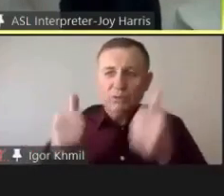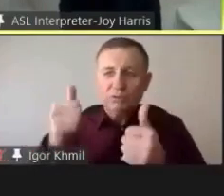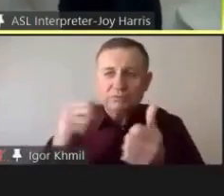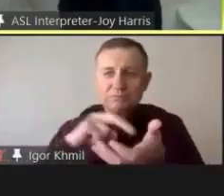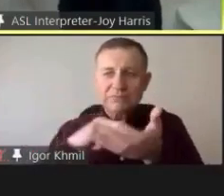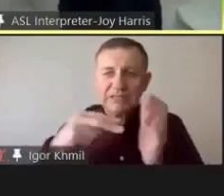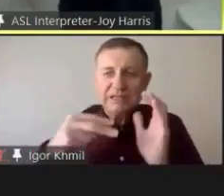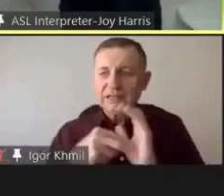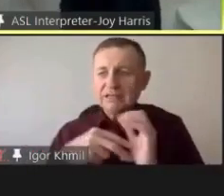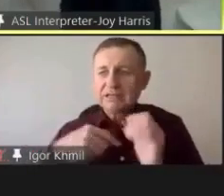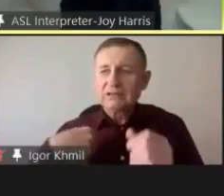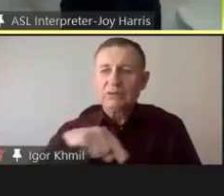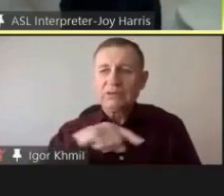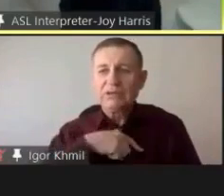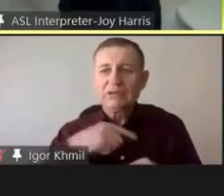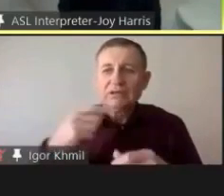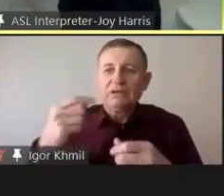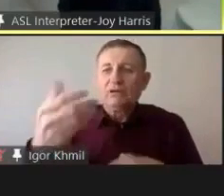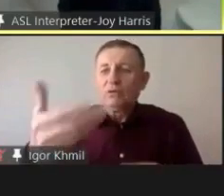We serve